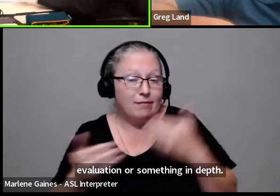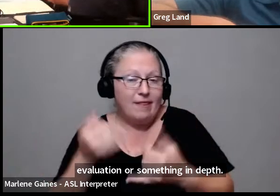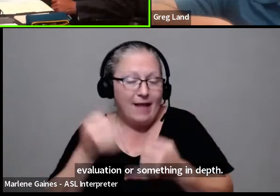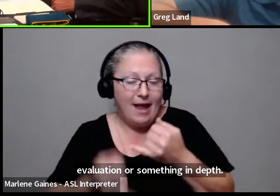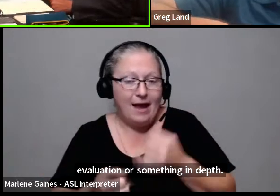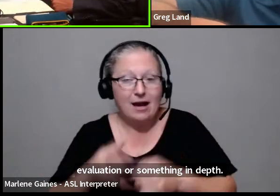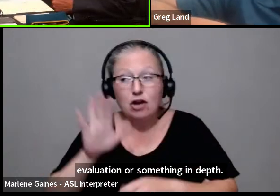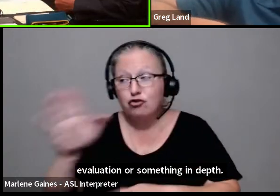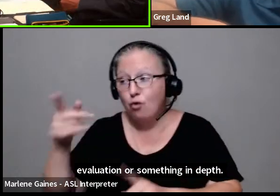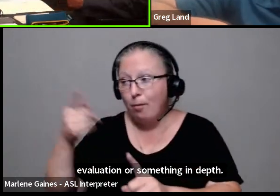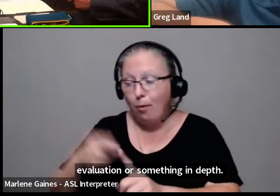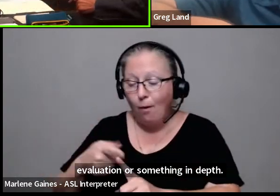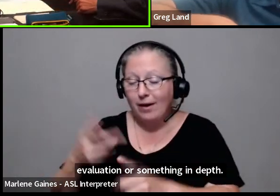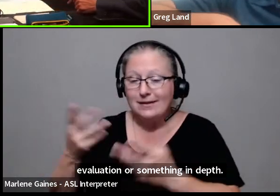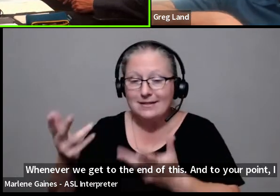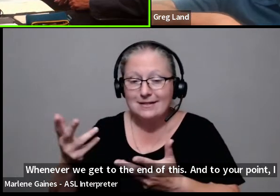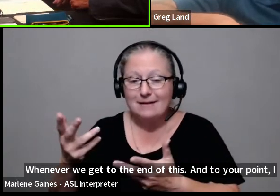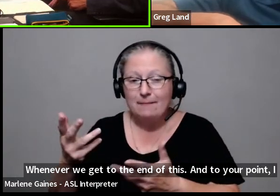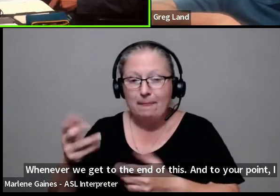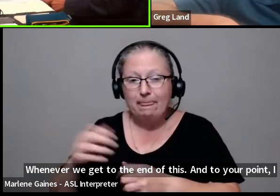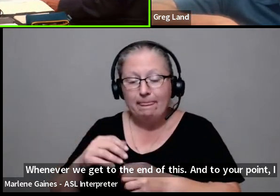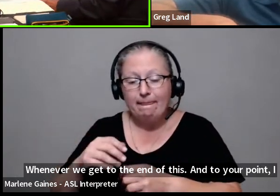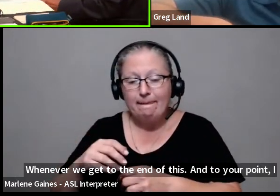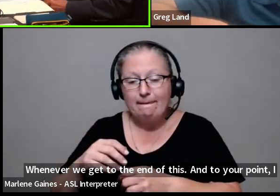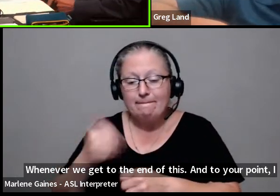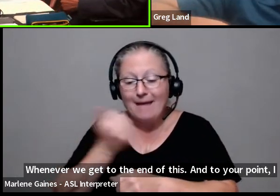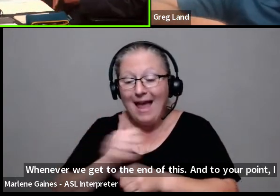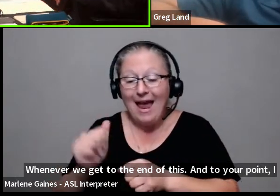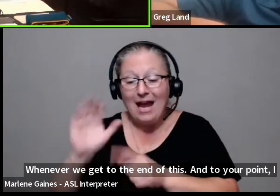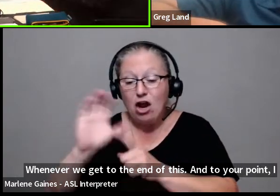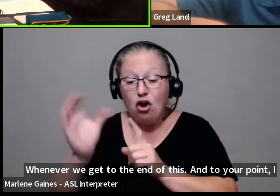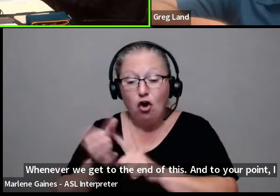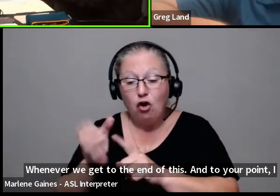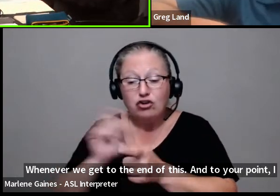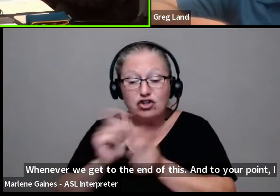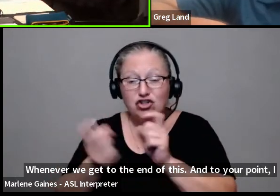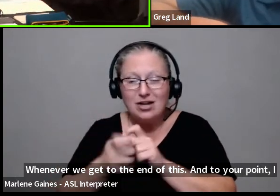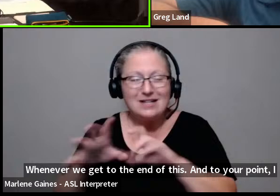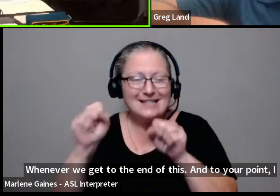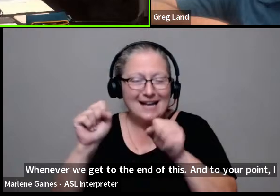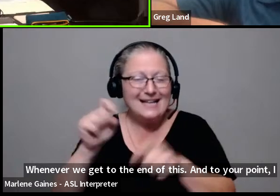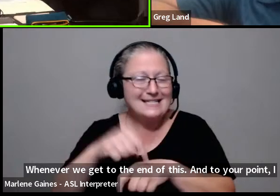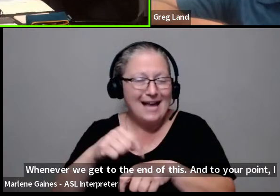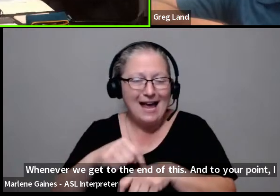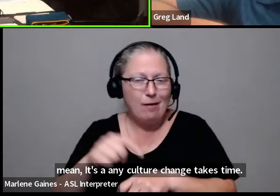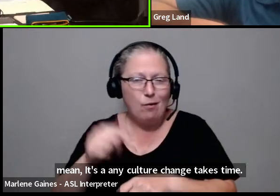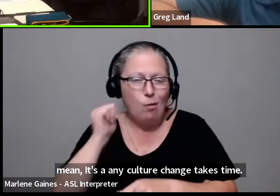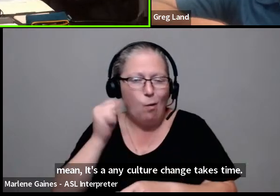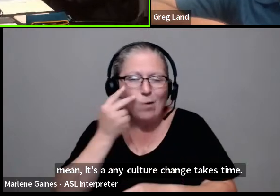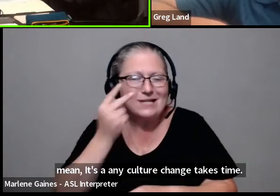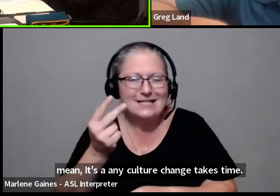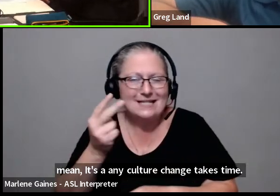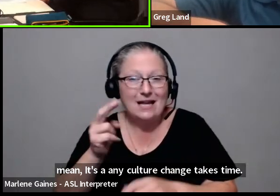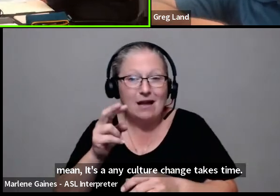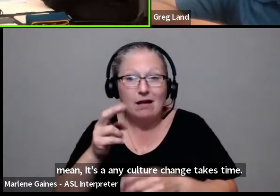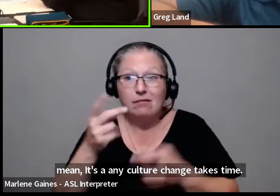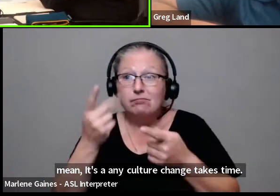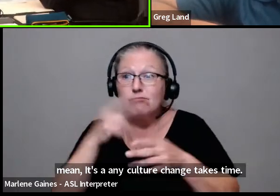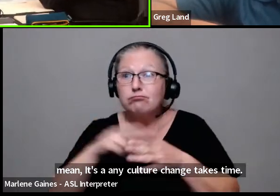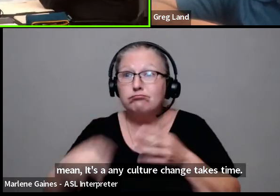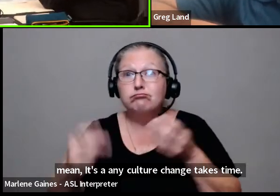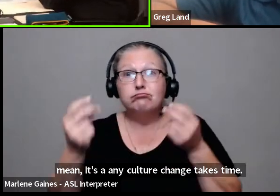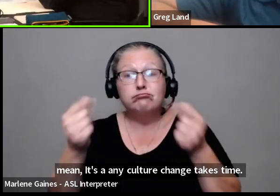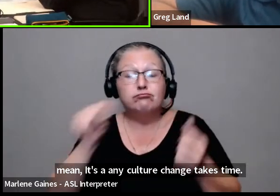to your point, I mean, it's any culture change takes time. We're not going to see results like